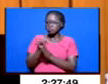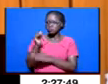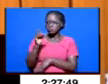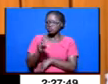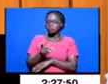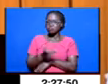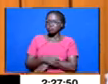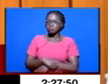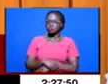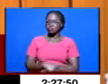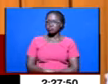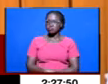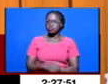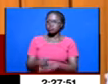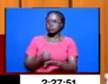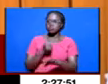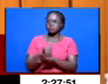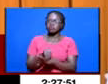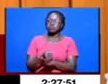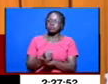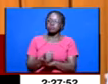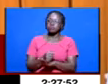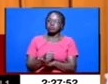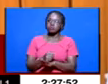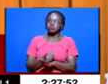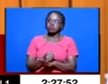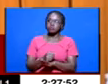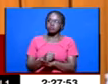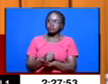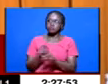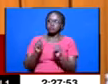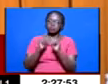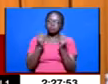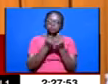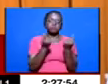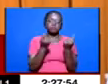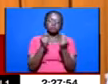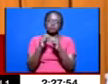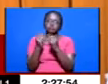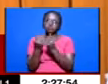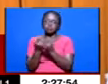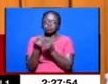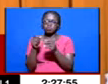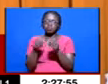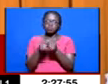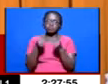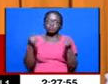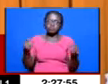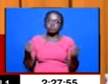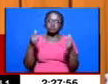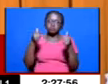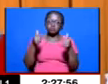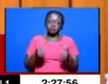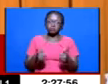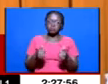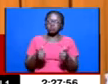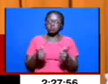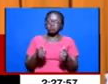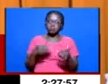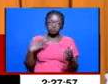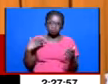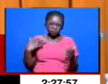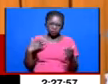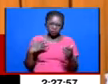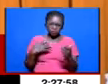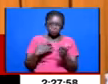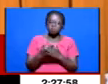The appointment of the teams, the Gazette notices throughout.